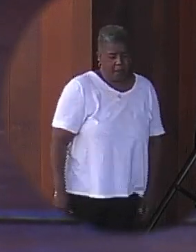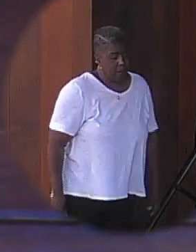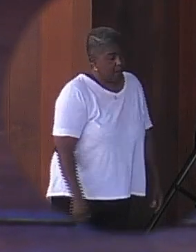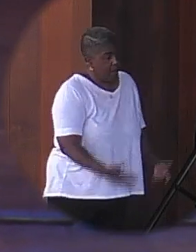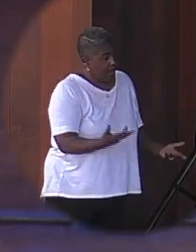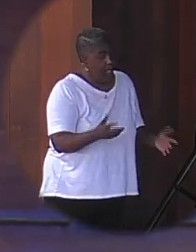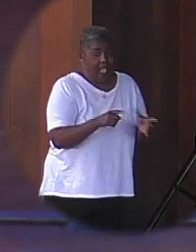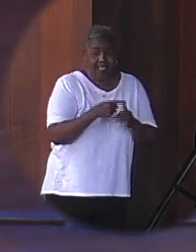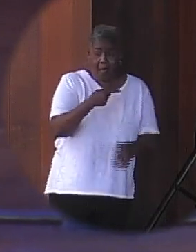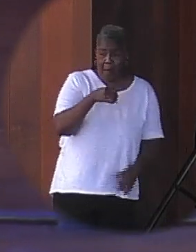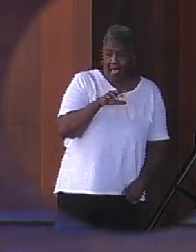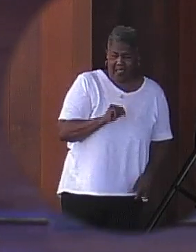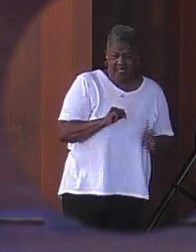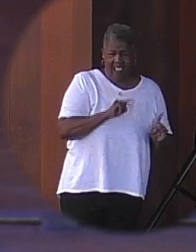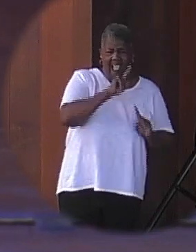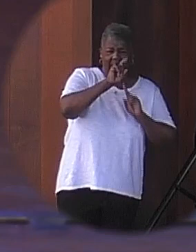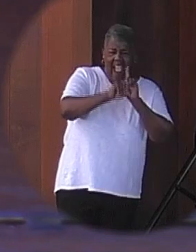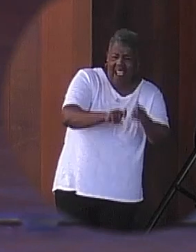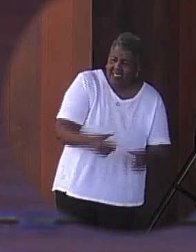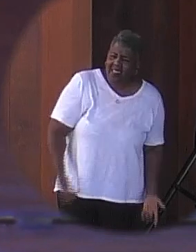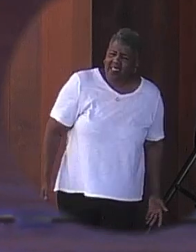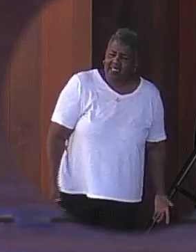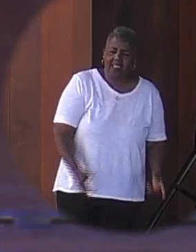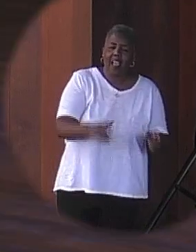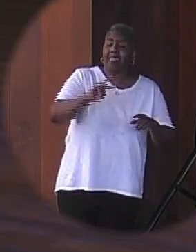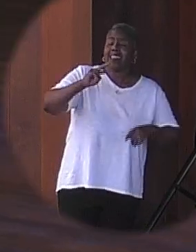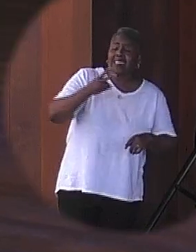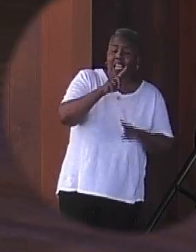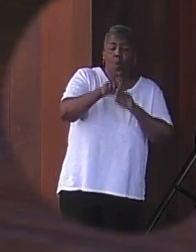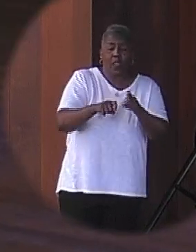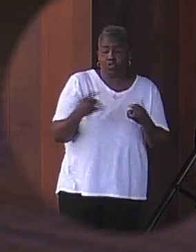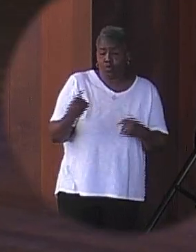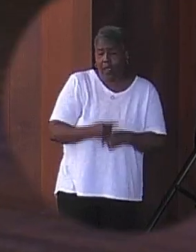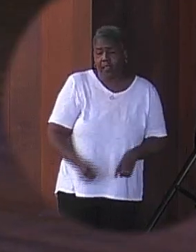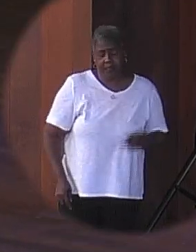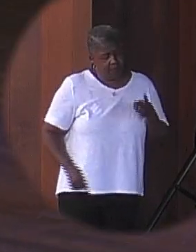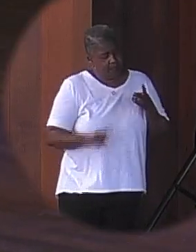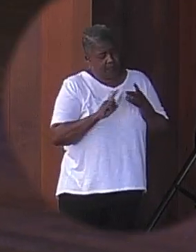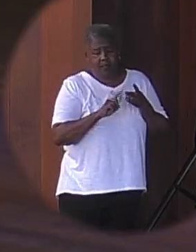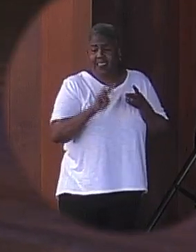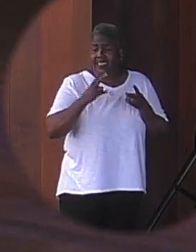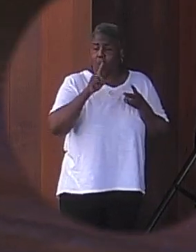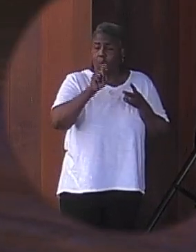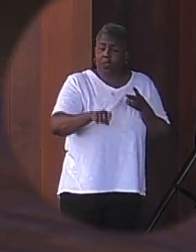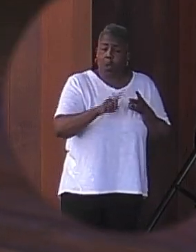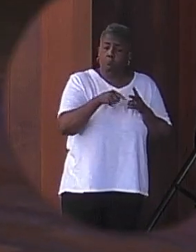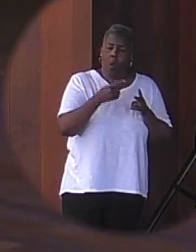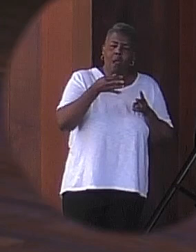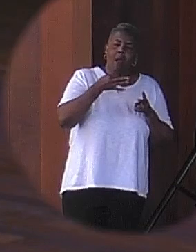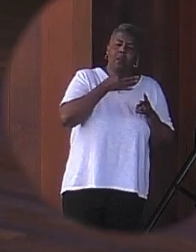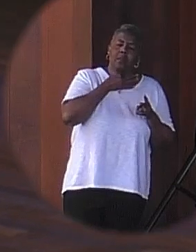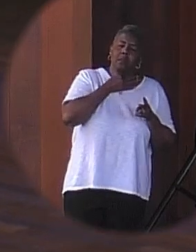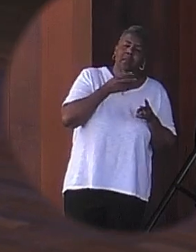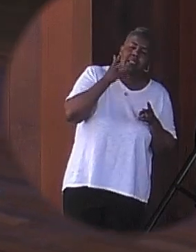And then Pilate asks the second question of today. When Pilate hears Jesus